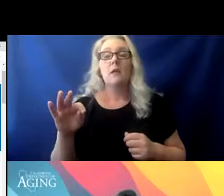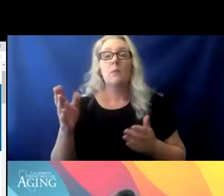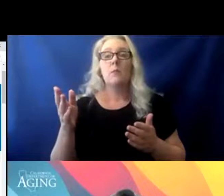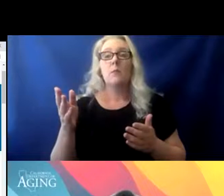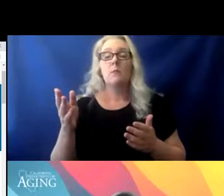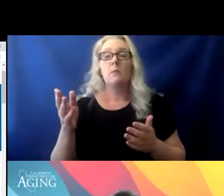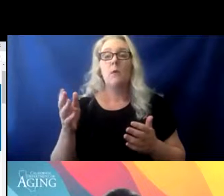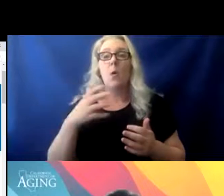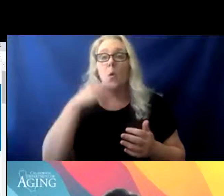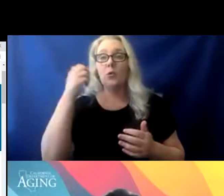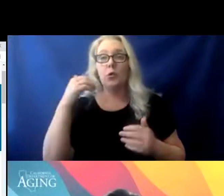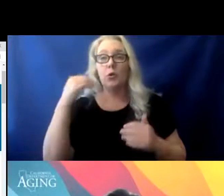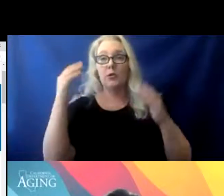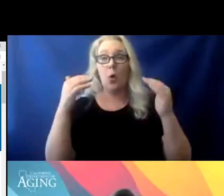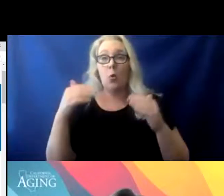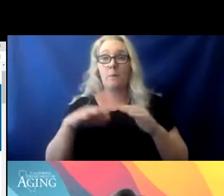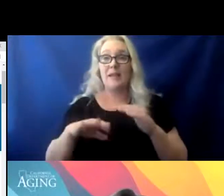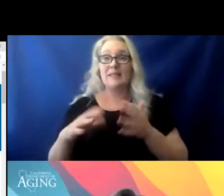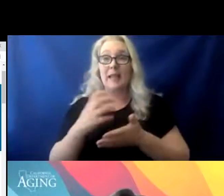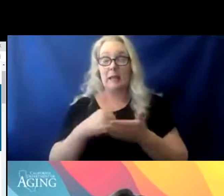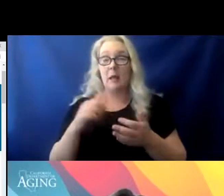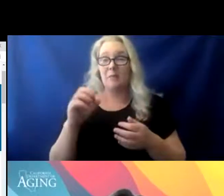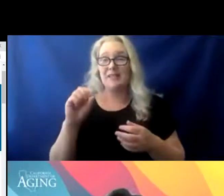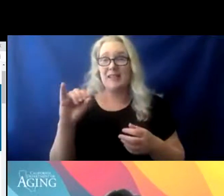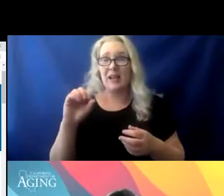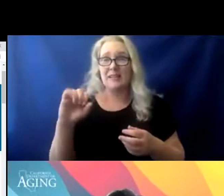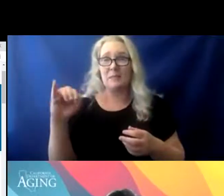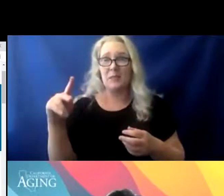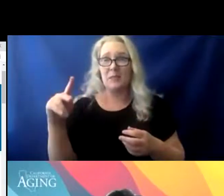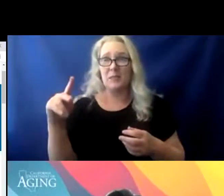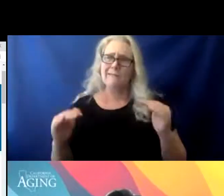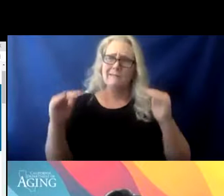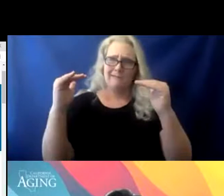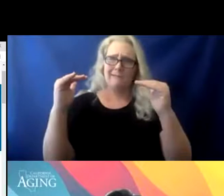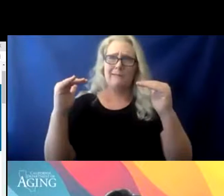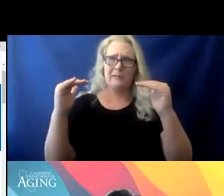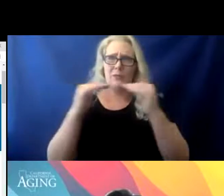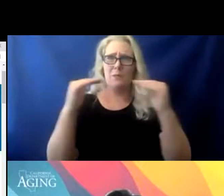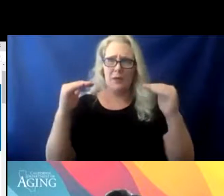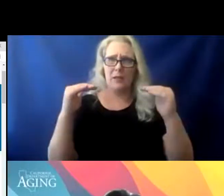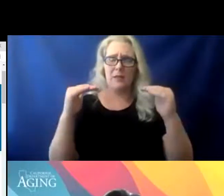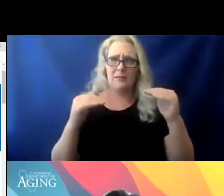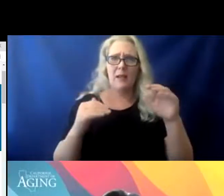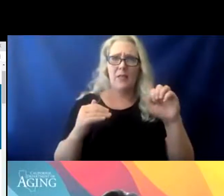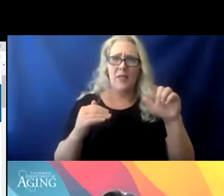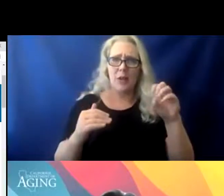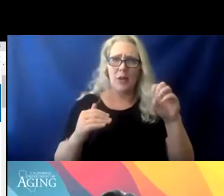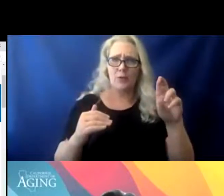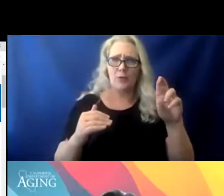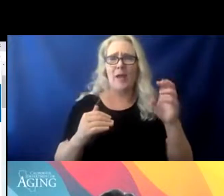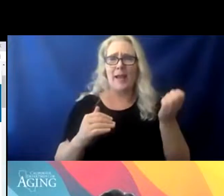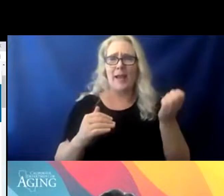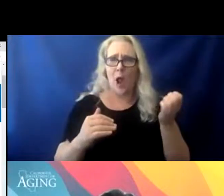income, such as SSI and SSP, up to meet that Elder Economic Index standard. So